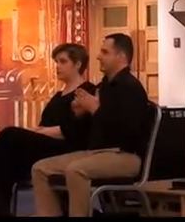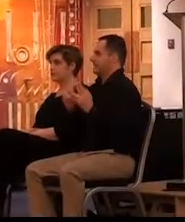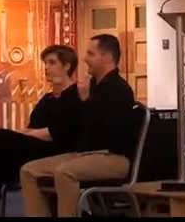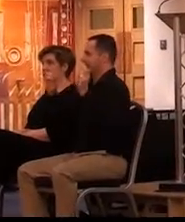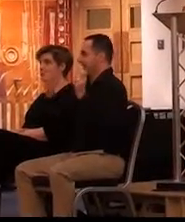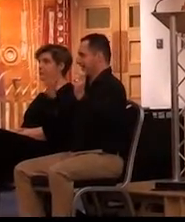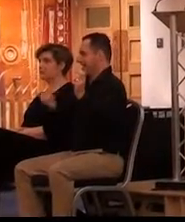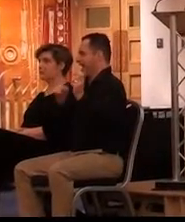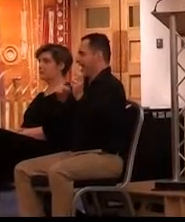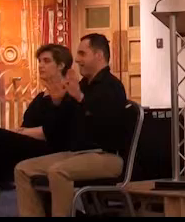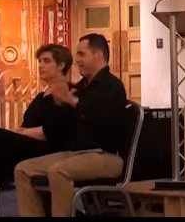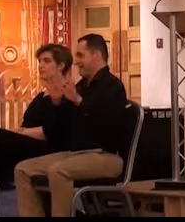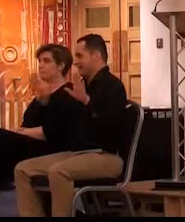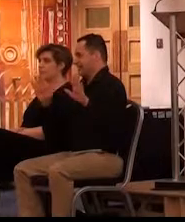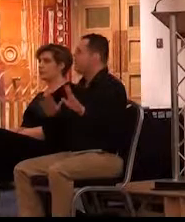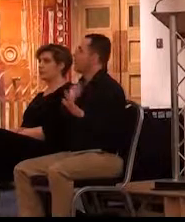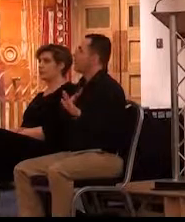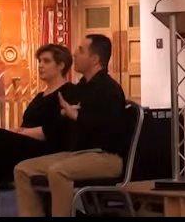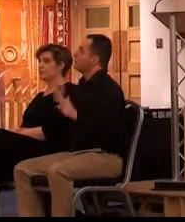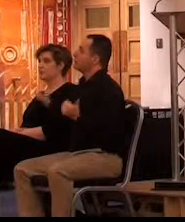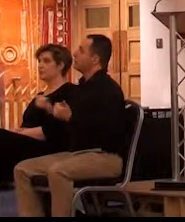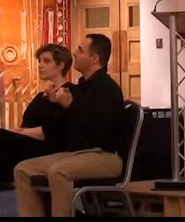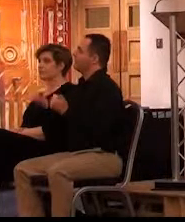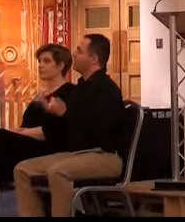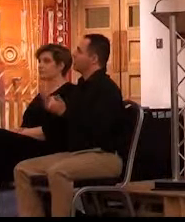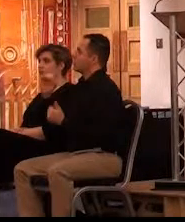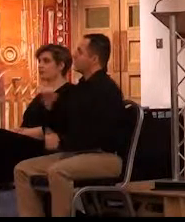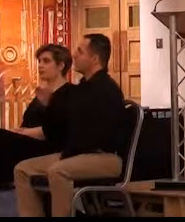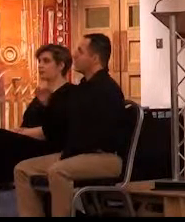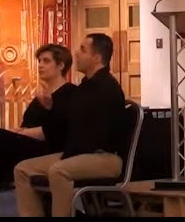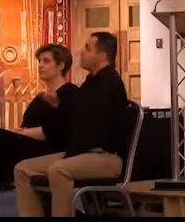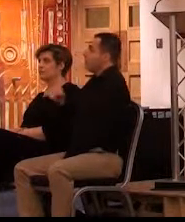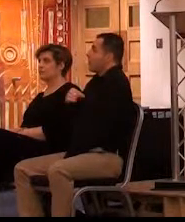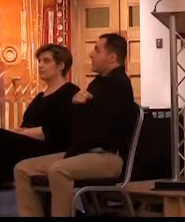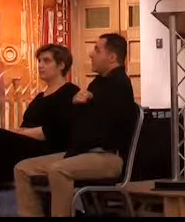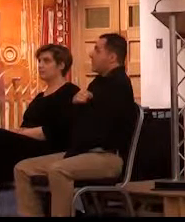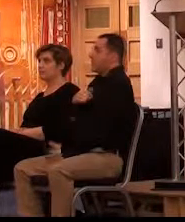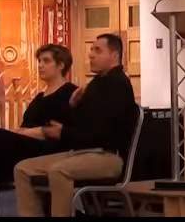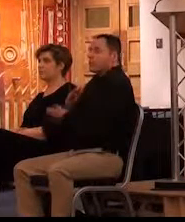written by October. But I would be really, really